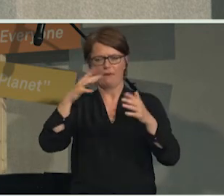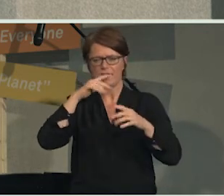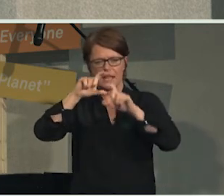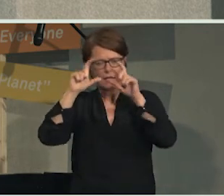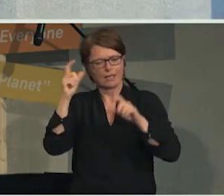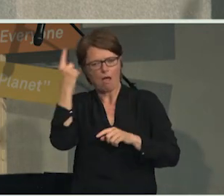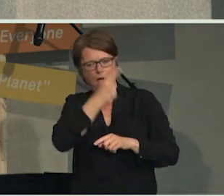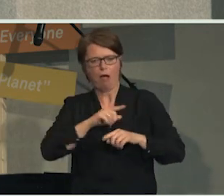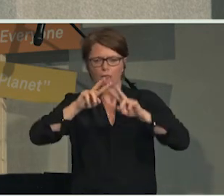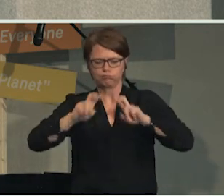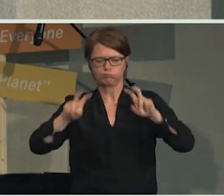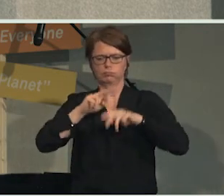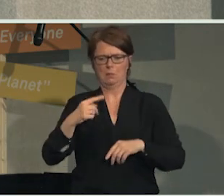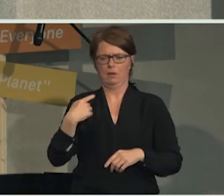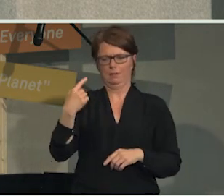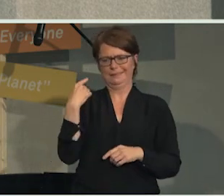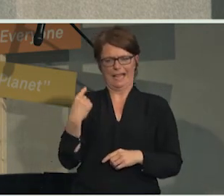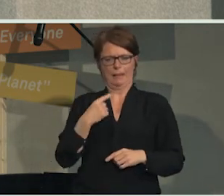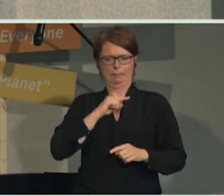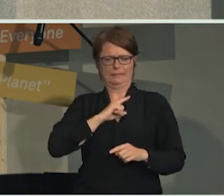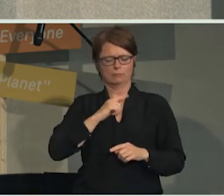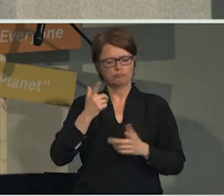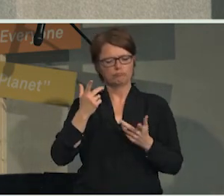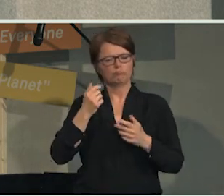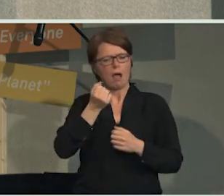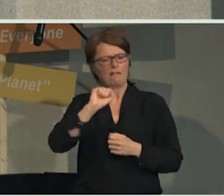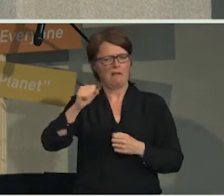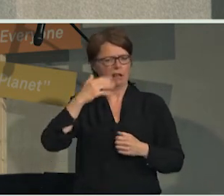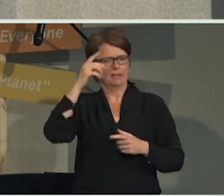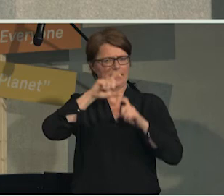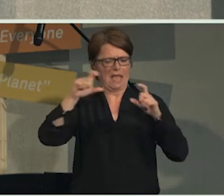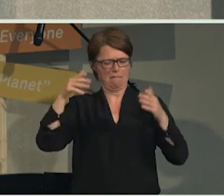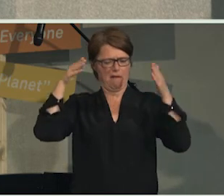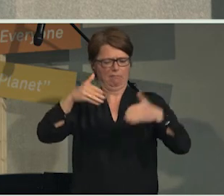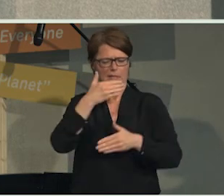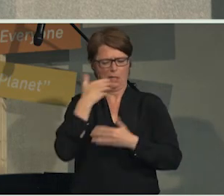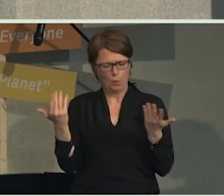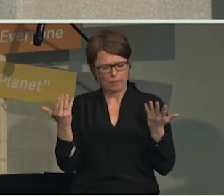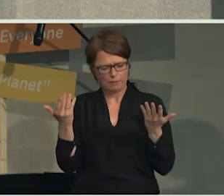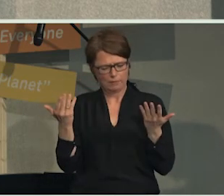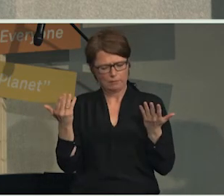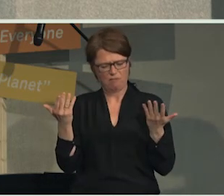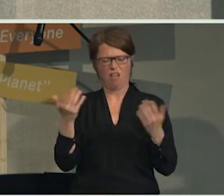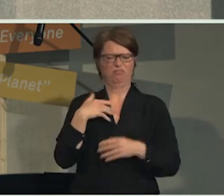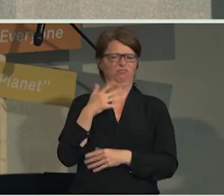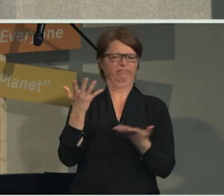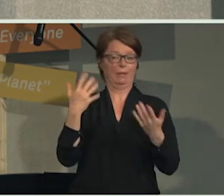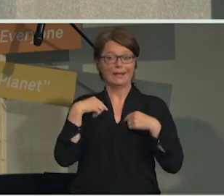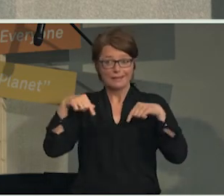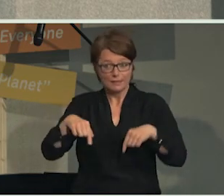great work on intersectionality, because today I stand here to represent a